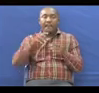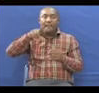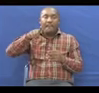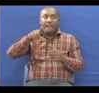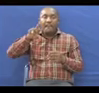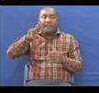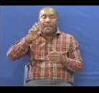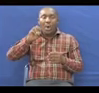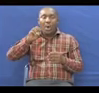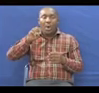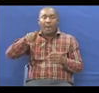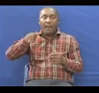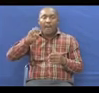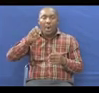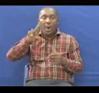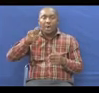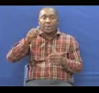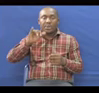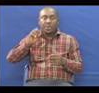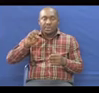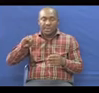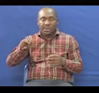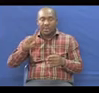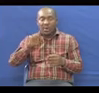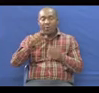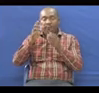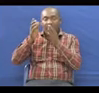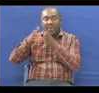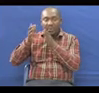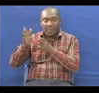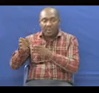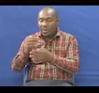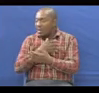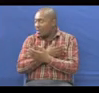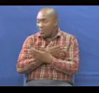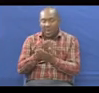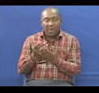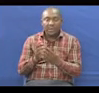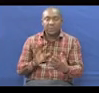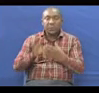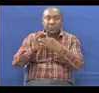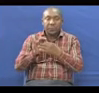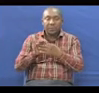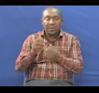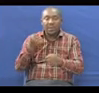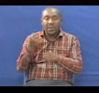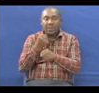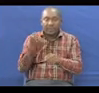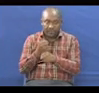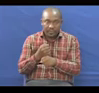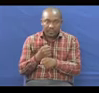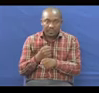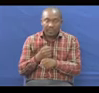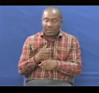involved in any productive activities to the one that is involved. Here we are highly